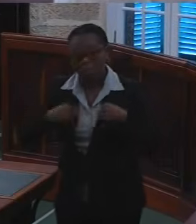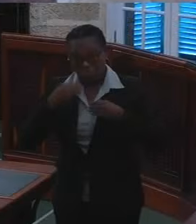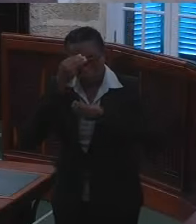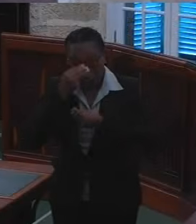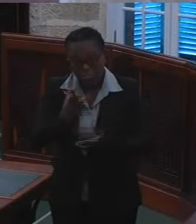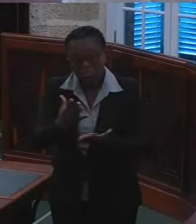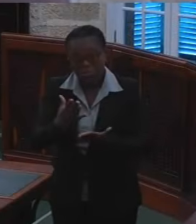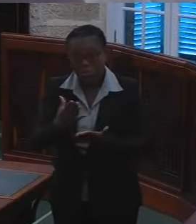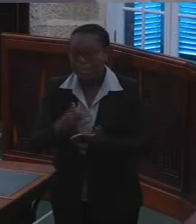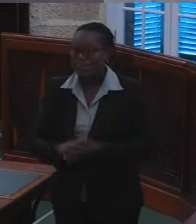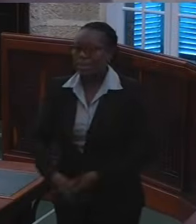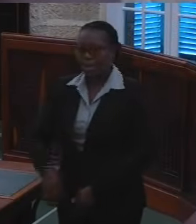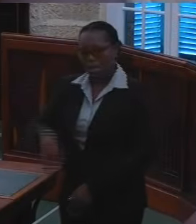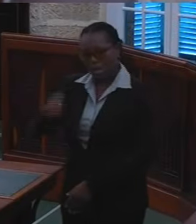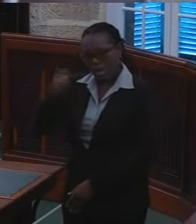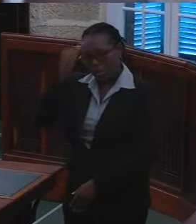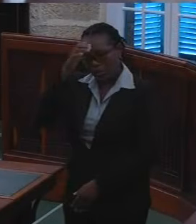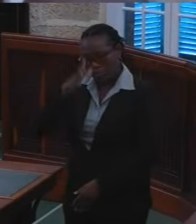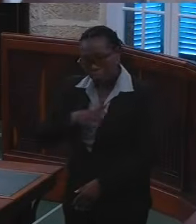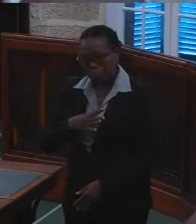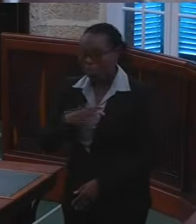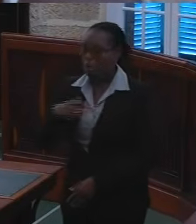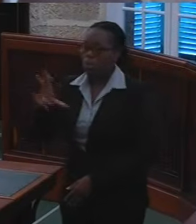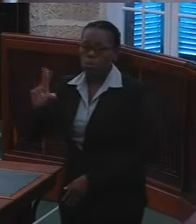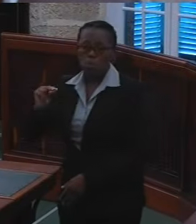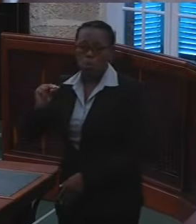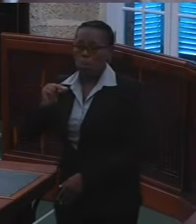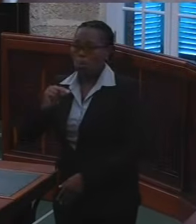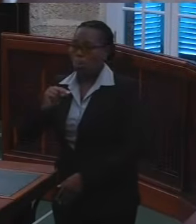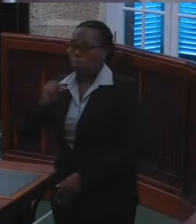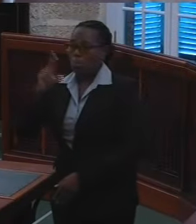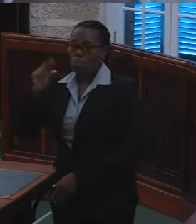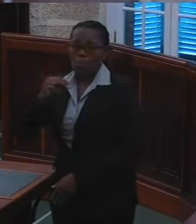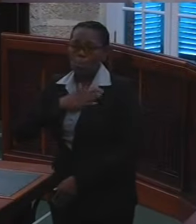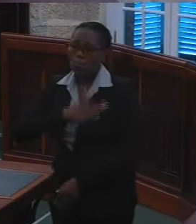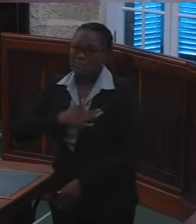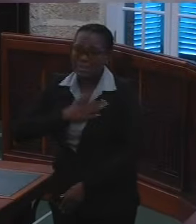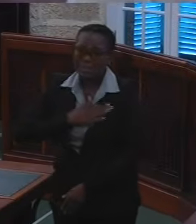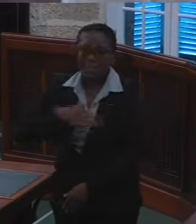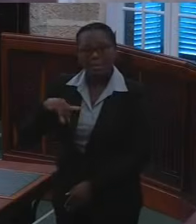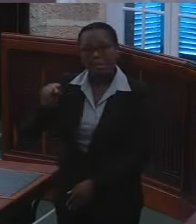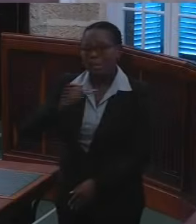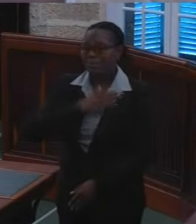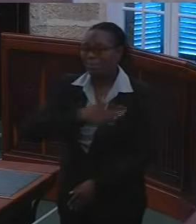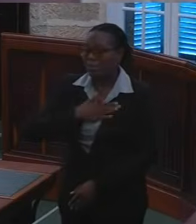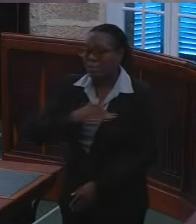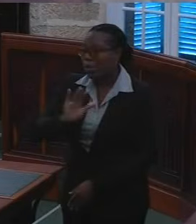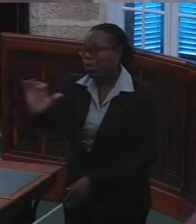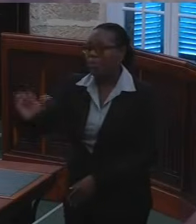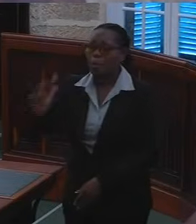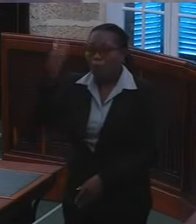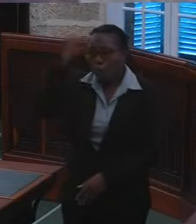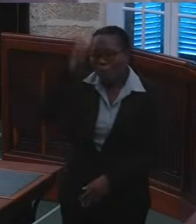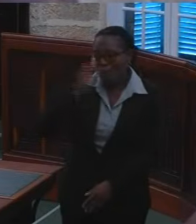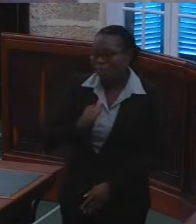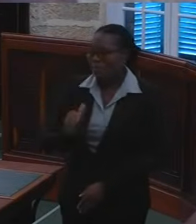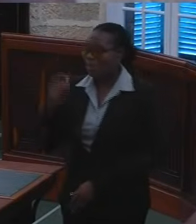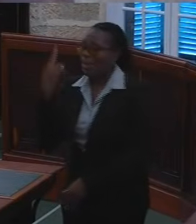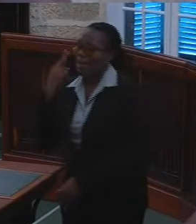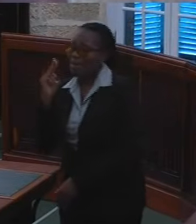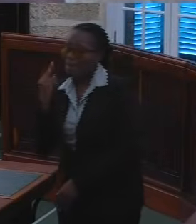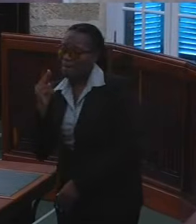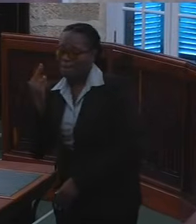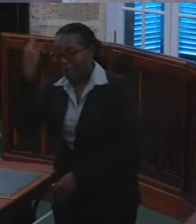You had to say, yes, ma'am, no, please. So every single person was called an uncle and an auntie and a